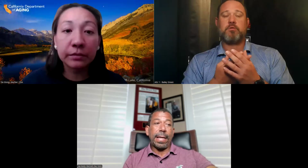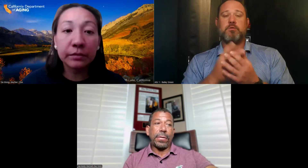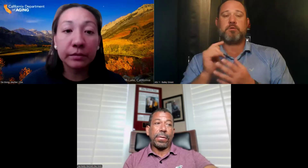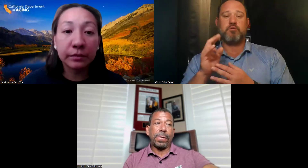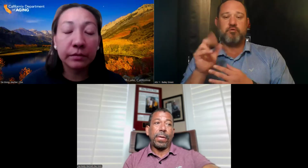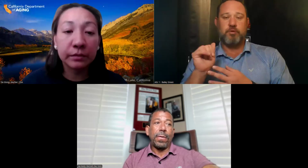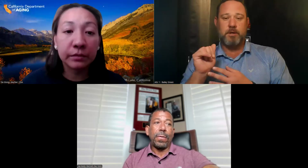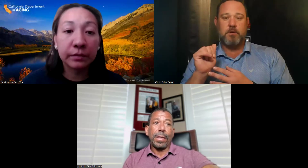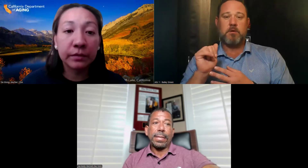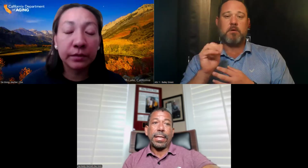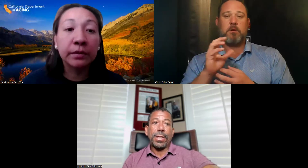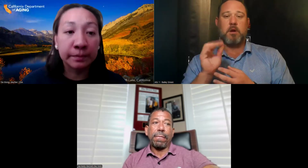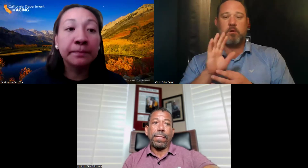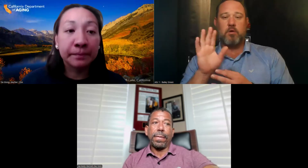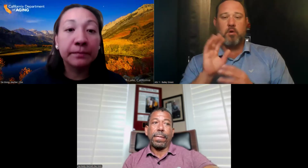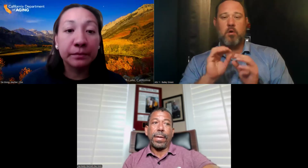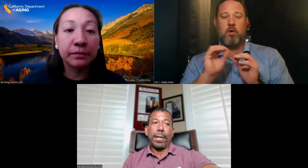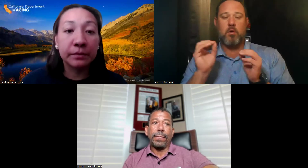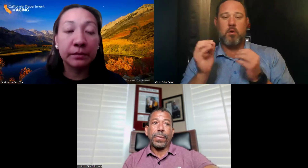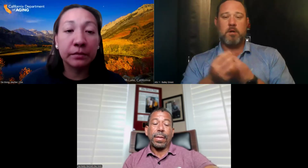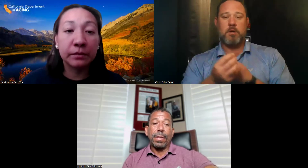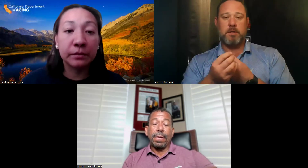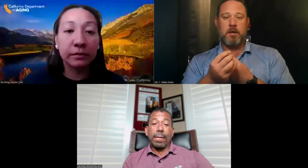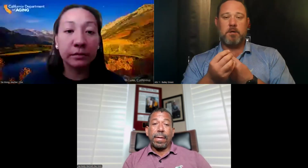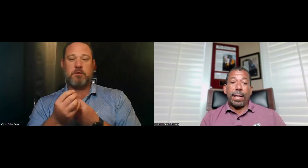Trina and her organization for